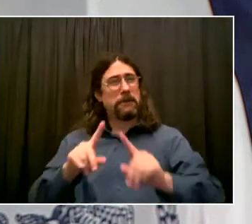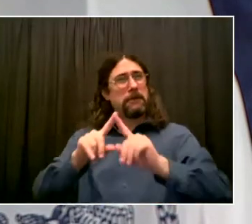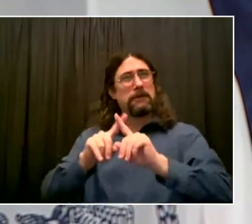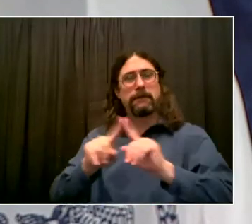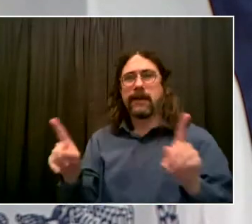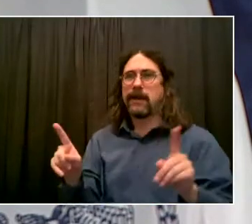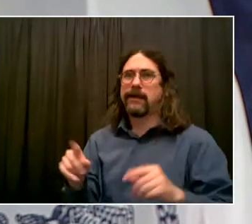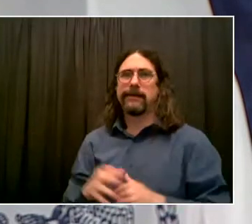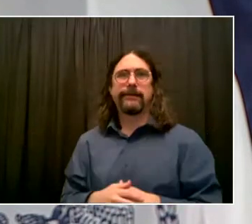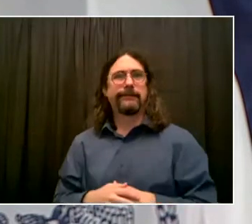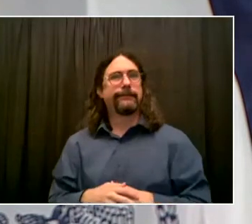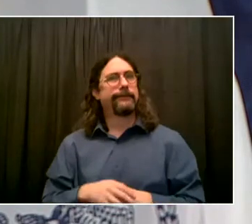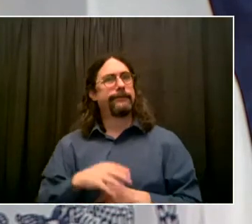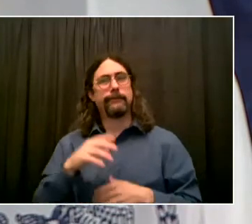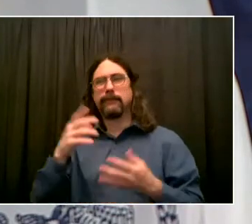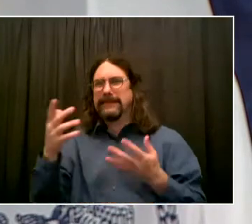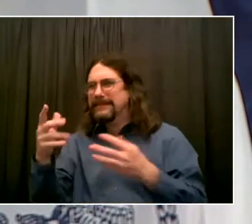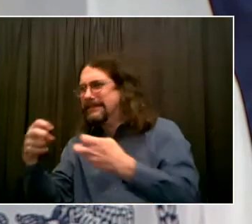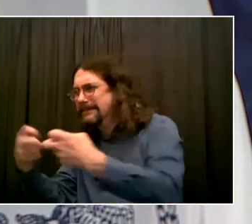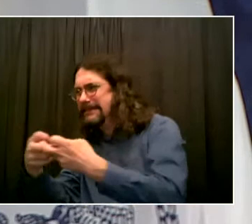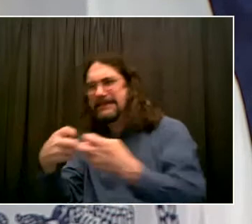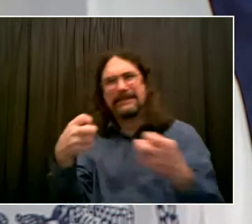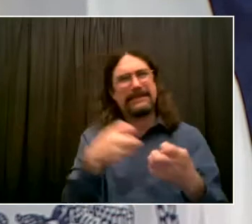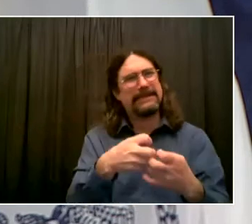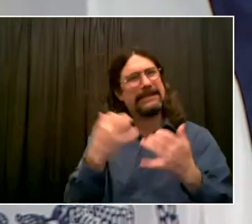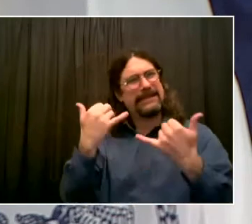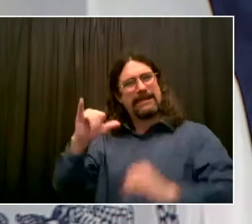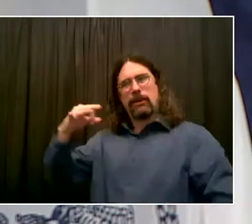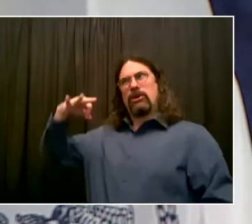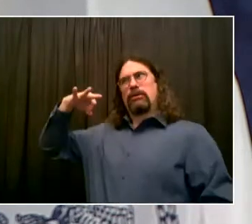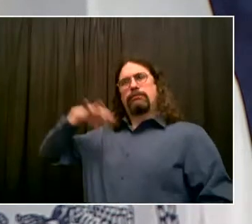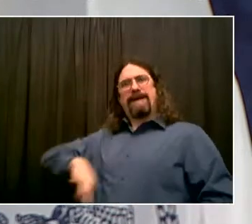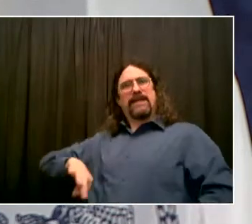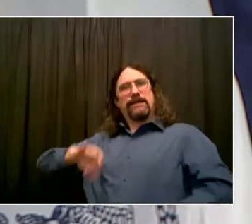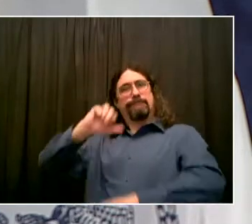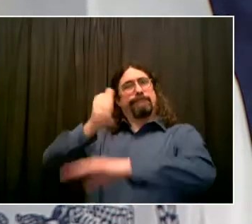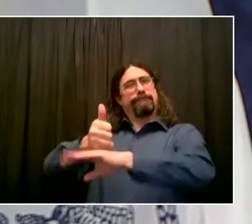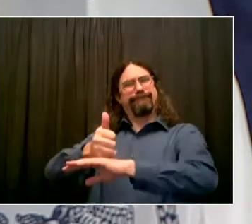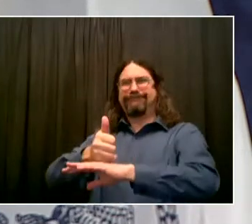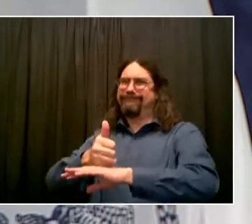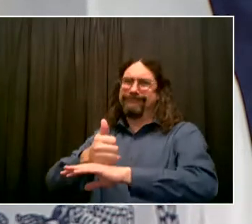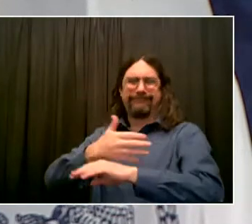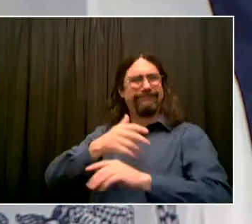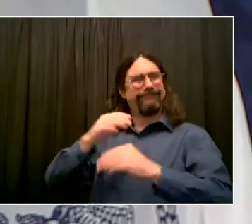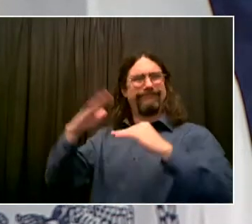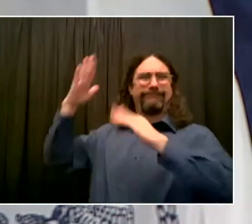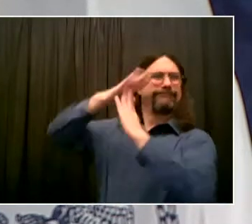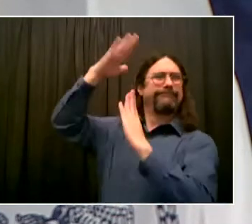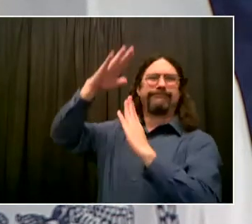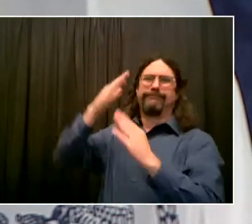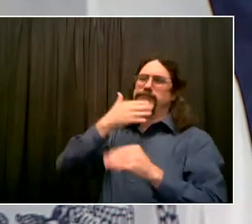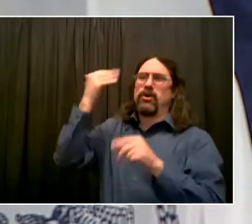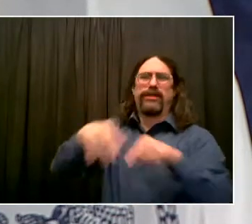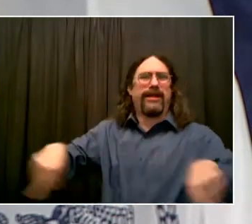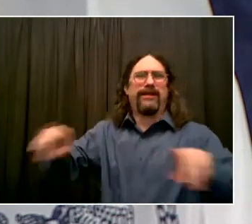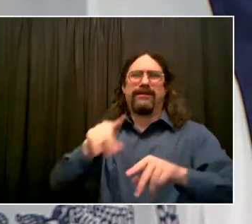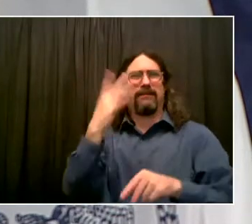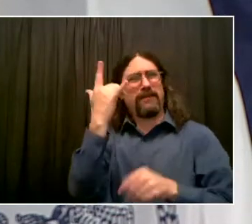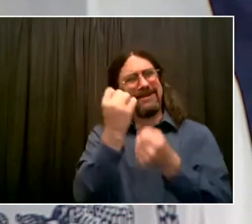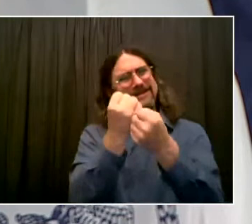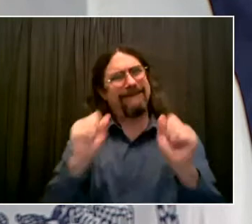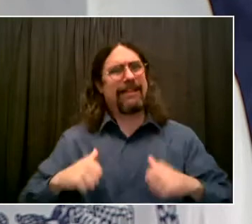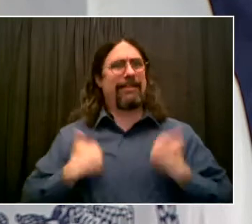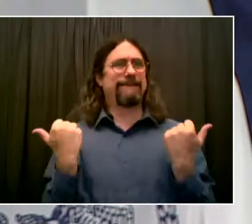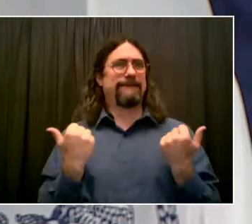to the term, the safe injection sites. We really believed in this administration it